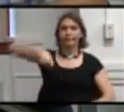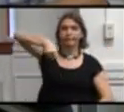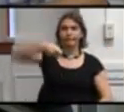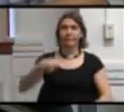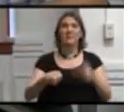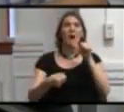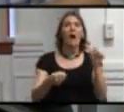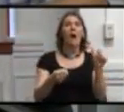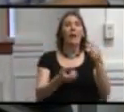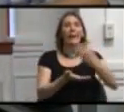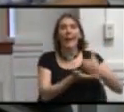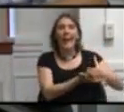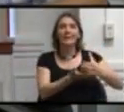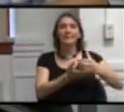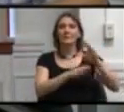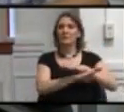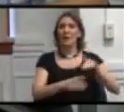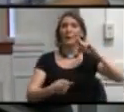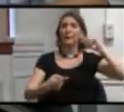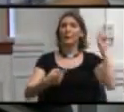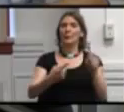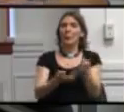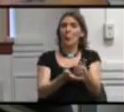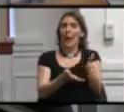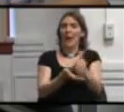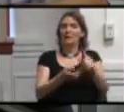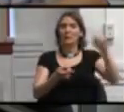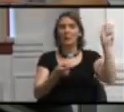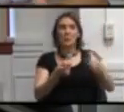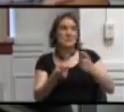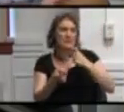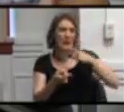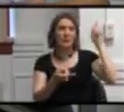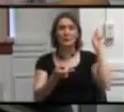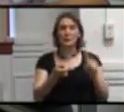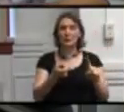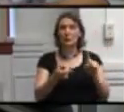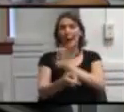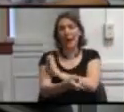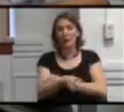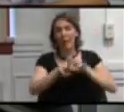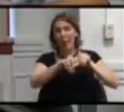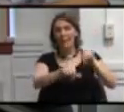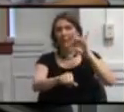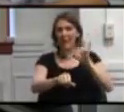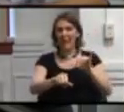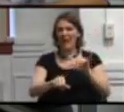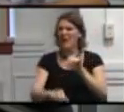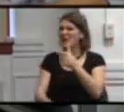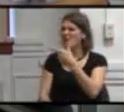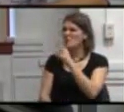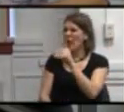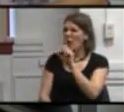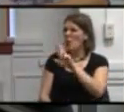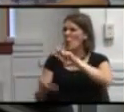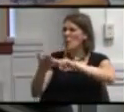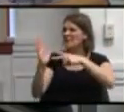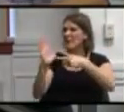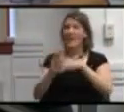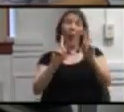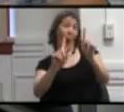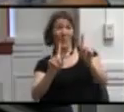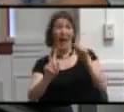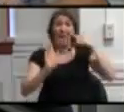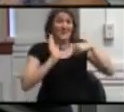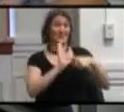using packaging to further reduce on packaging waste and energy costs. What is a growler? I'm glad